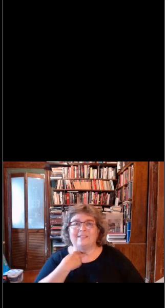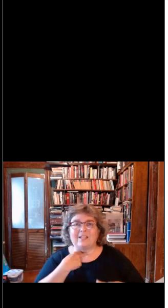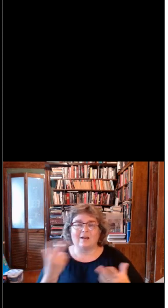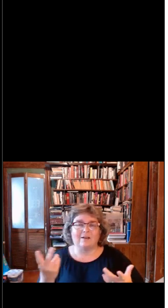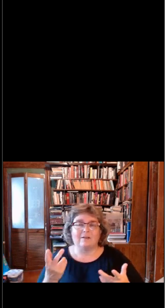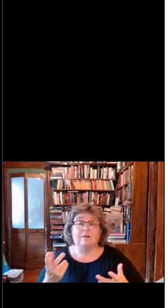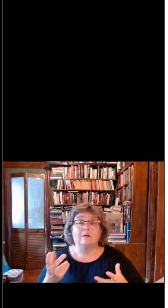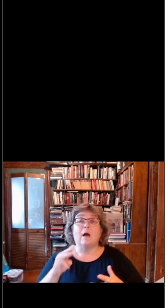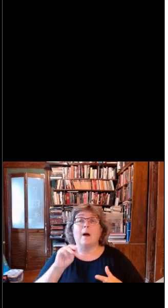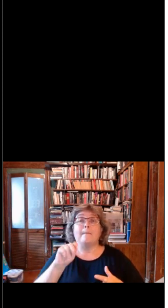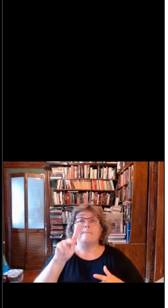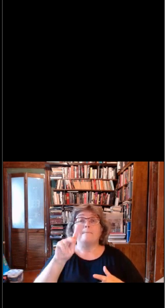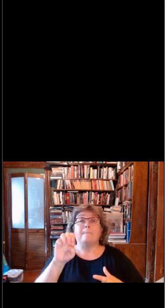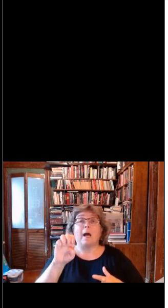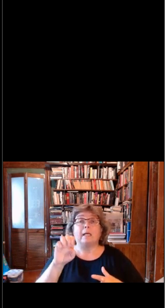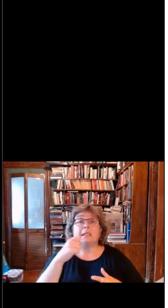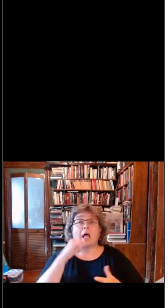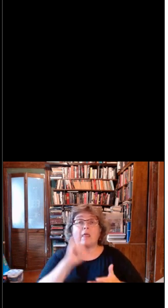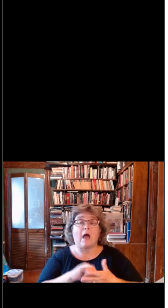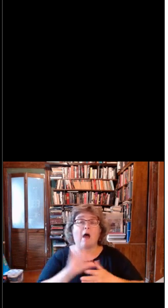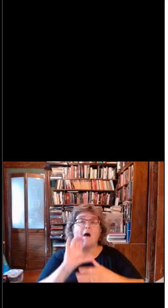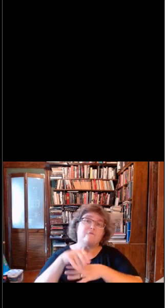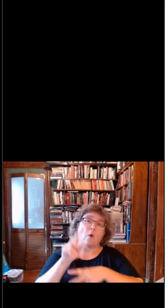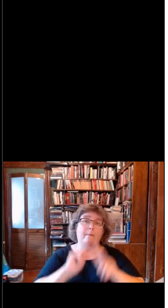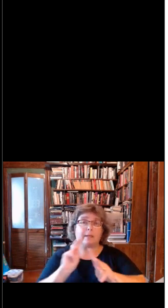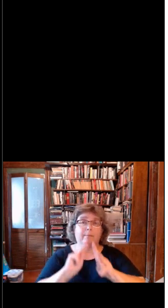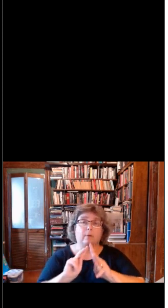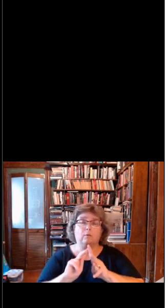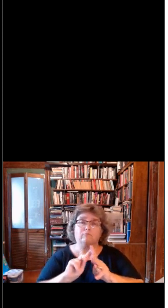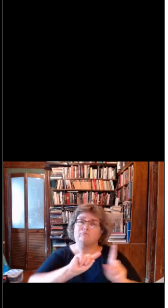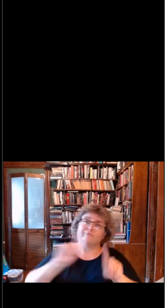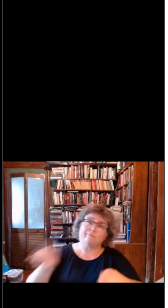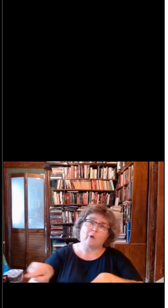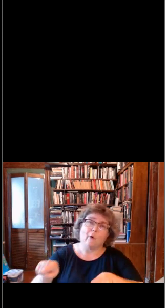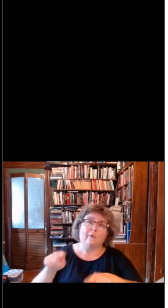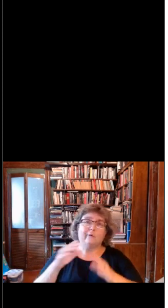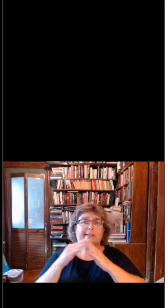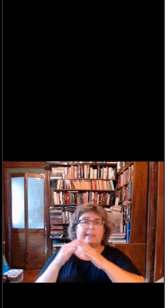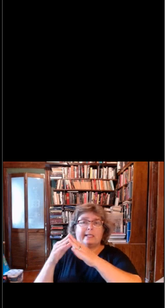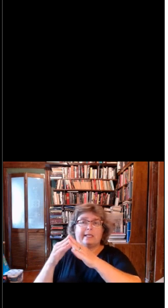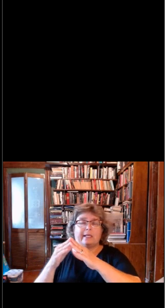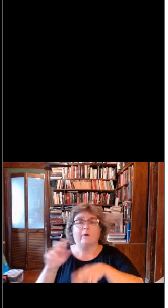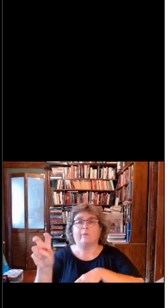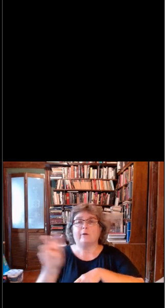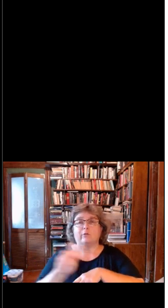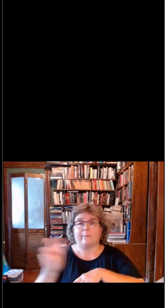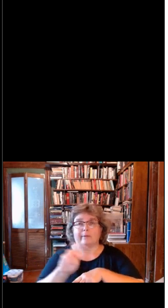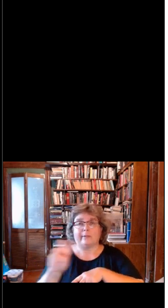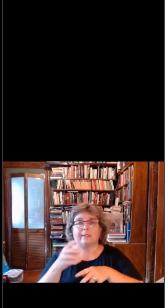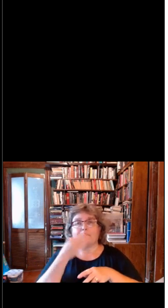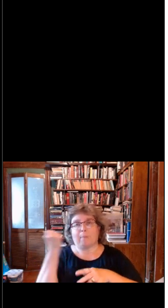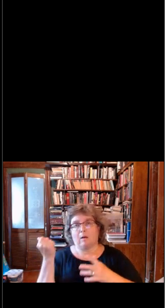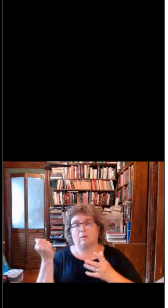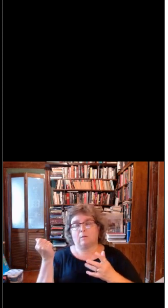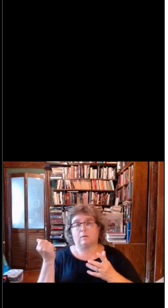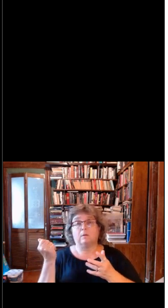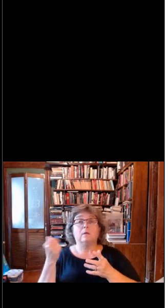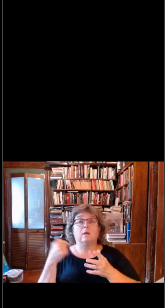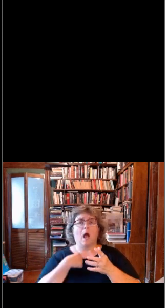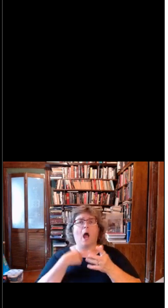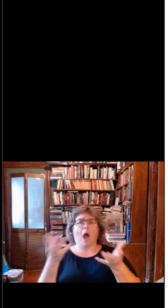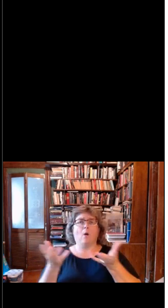Mike said, kind of forcing people into the urban areas where the transportation is. And so I wanted